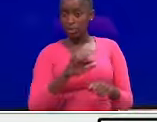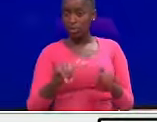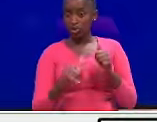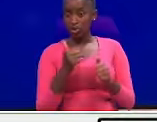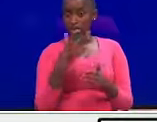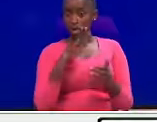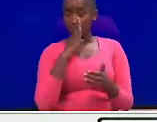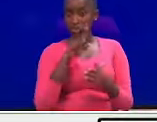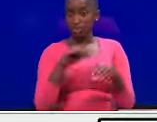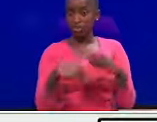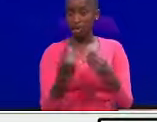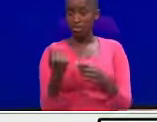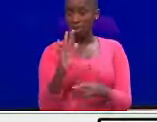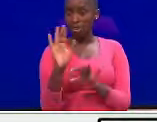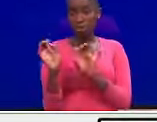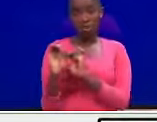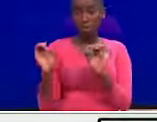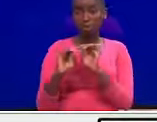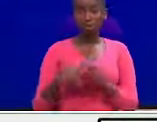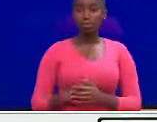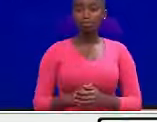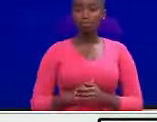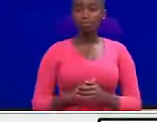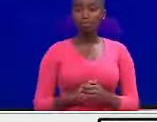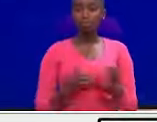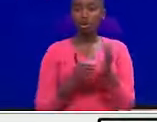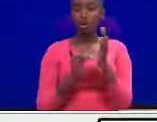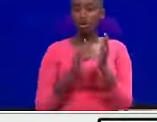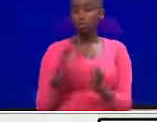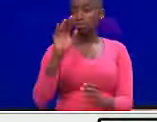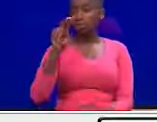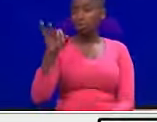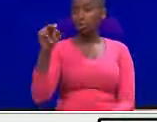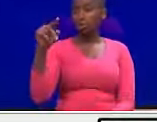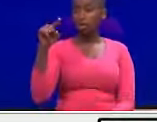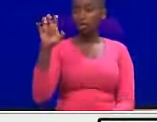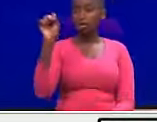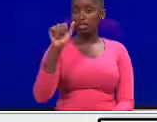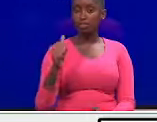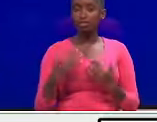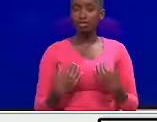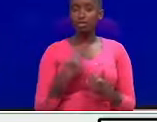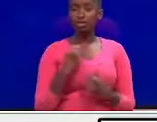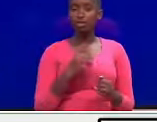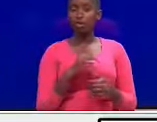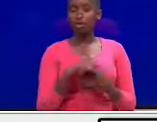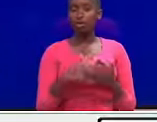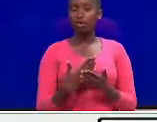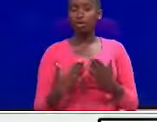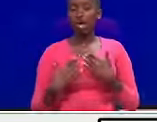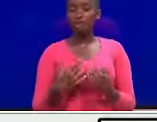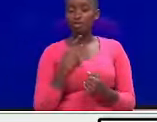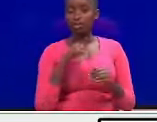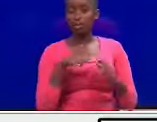zao. Mwenyekiti wa kitaifa wa UASU, Daktari Grace Nyongesa, ametishia kuwa vyuo vikuu vingine huenda vitagoma hivi